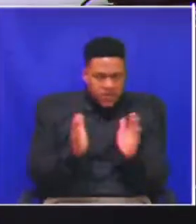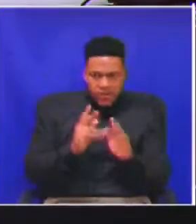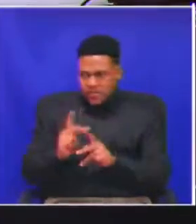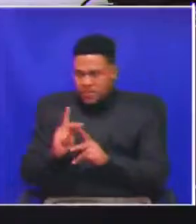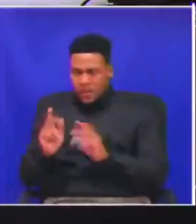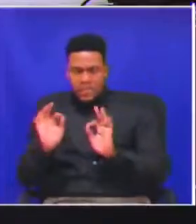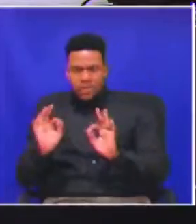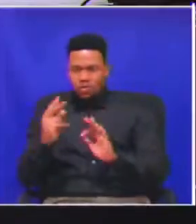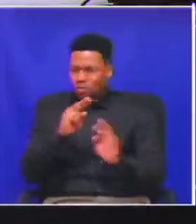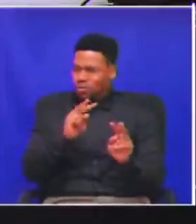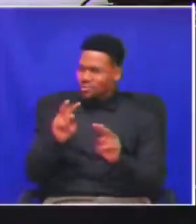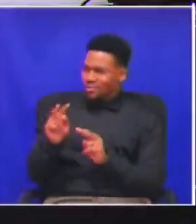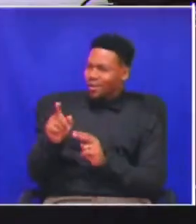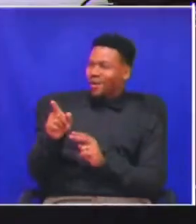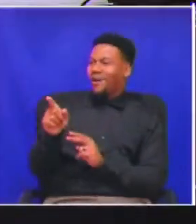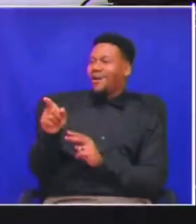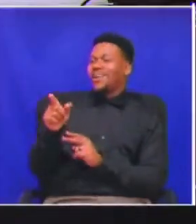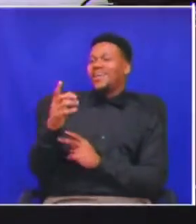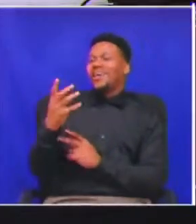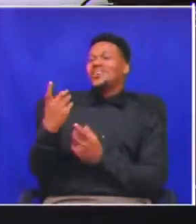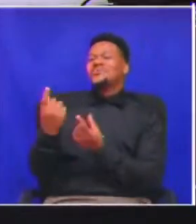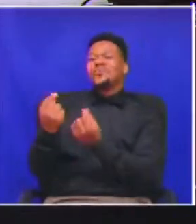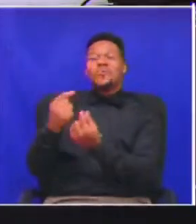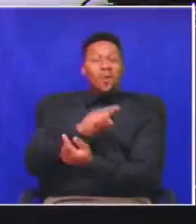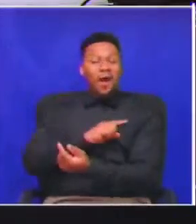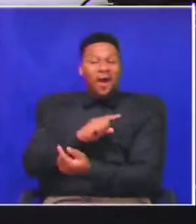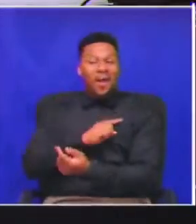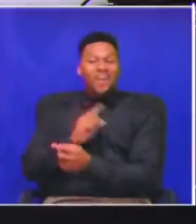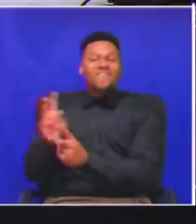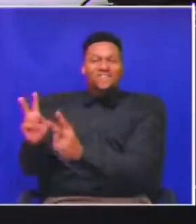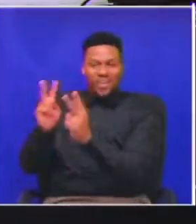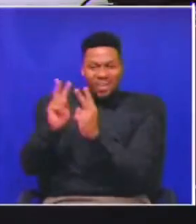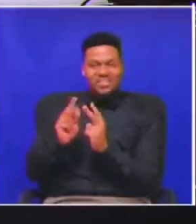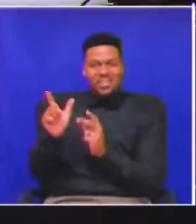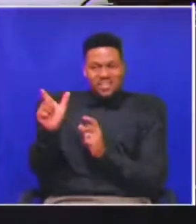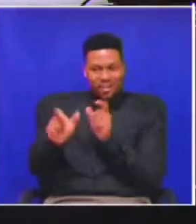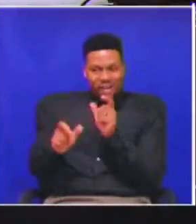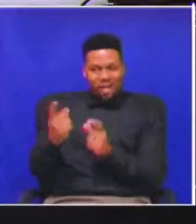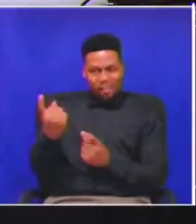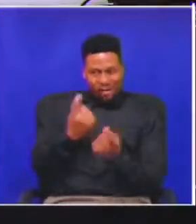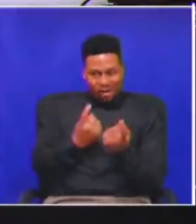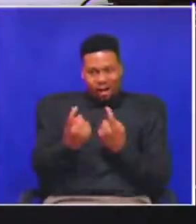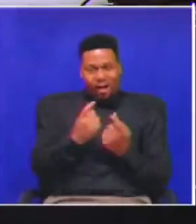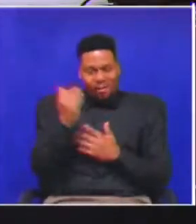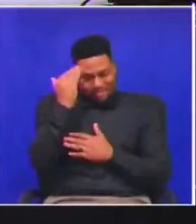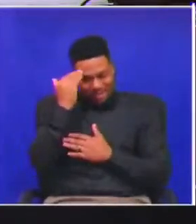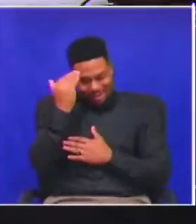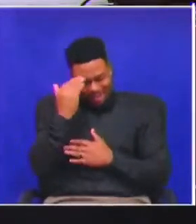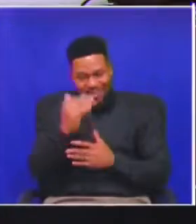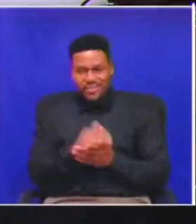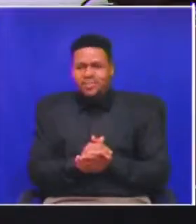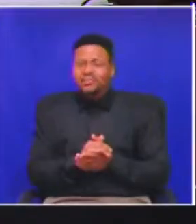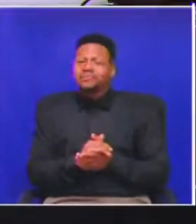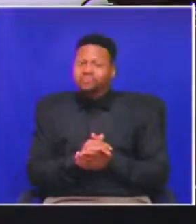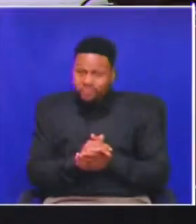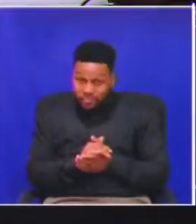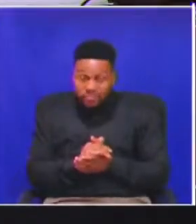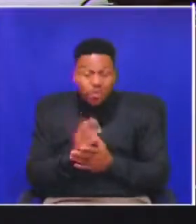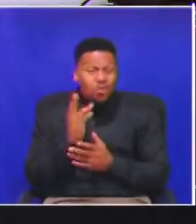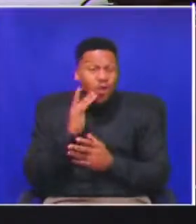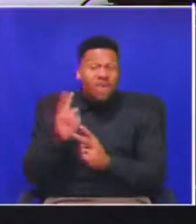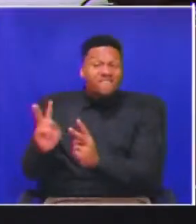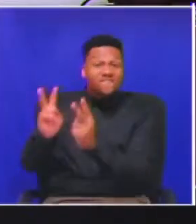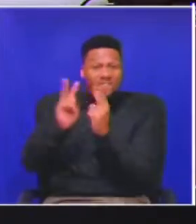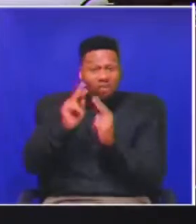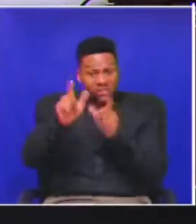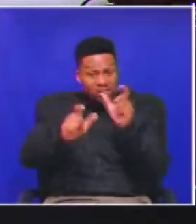because visitors were coming. So when visitors come, we use that as a good stepping stone and